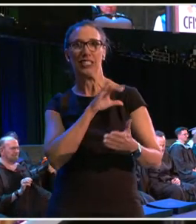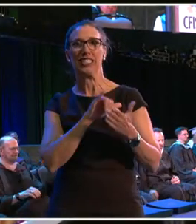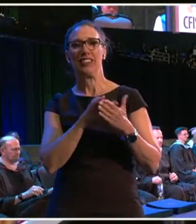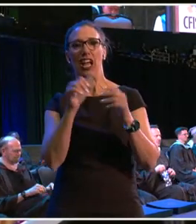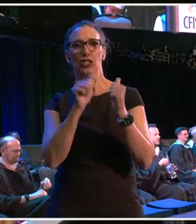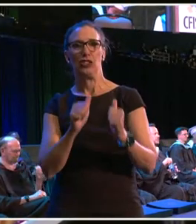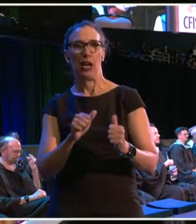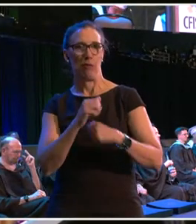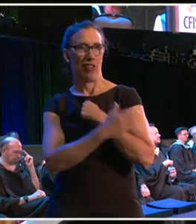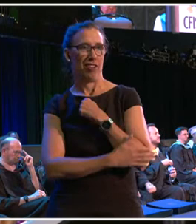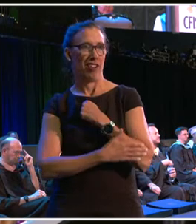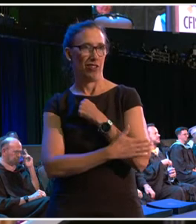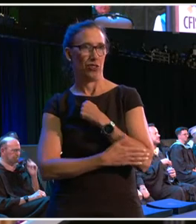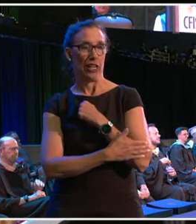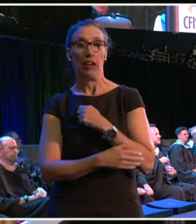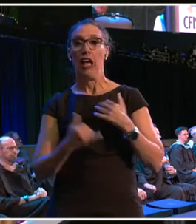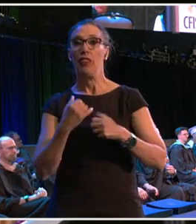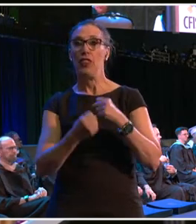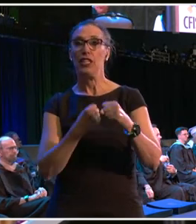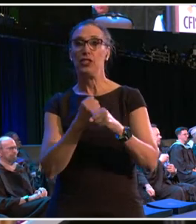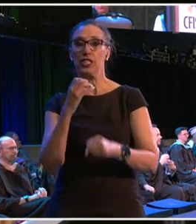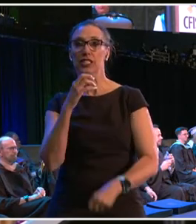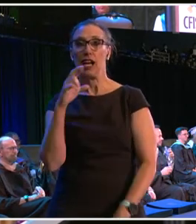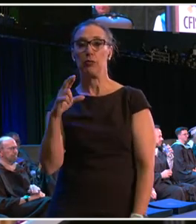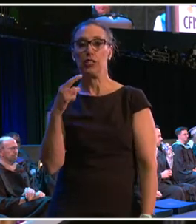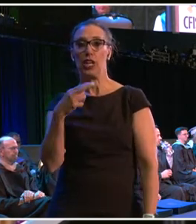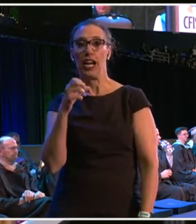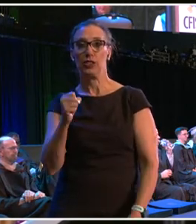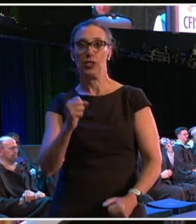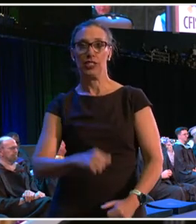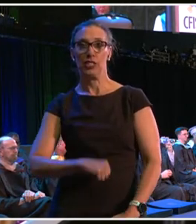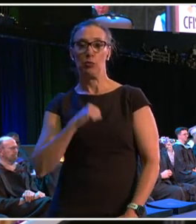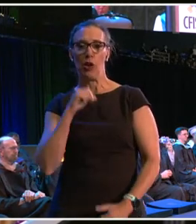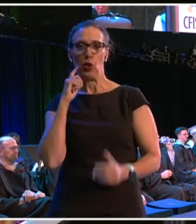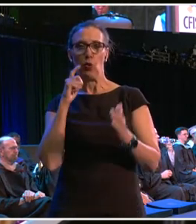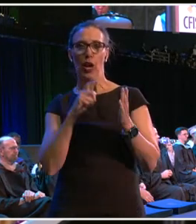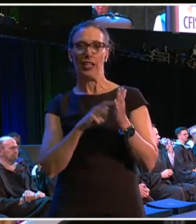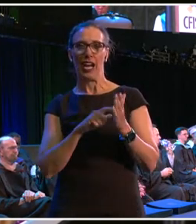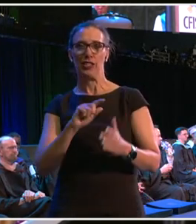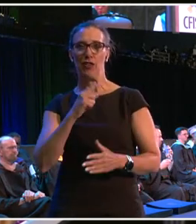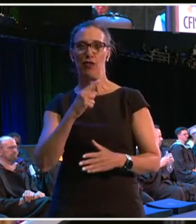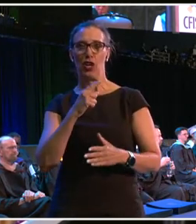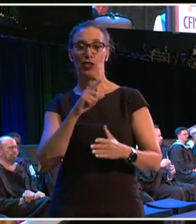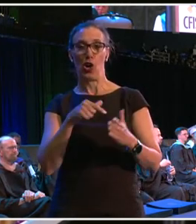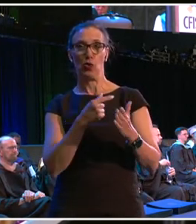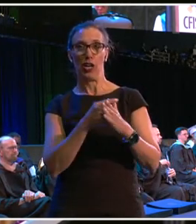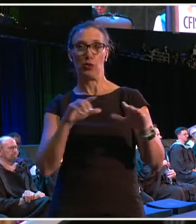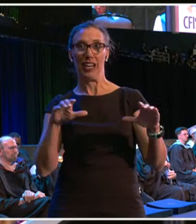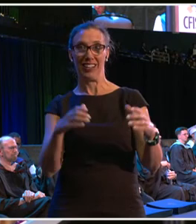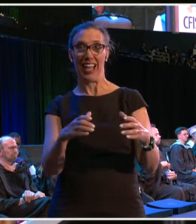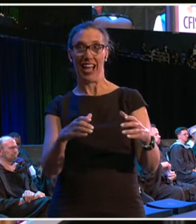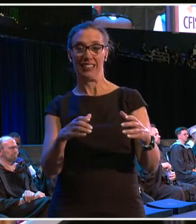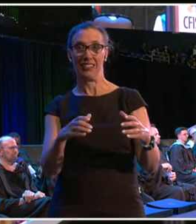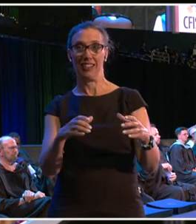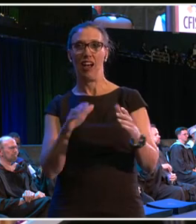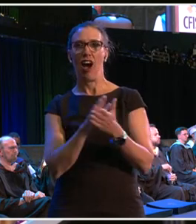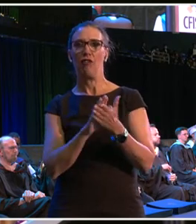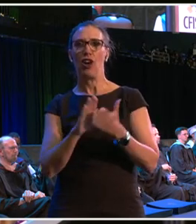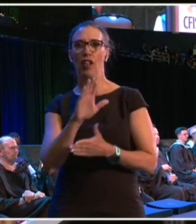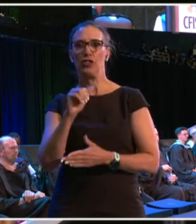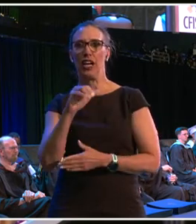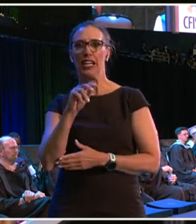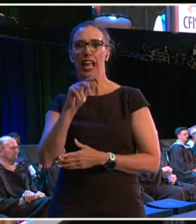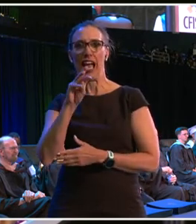nation. This year, Cypress Ridge High School is proud to recognize our first graduating class of College